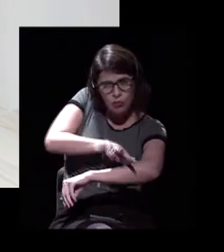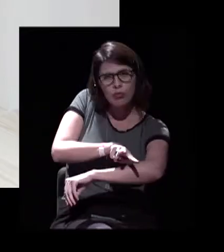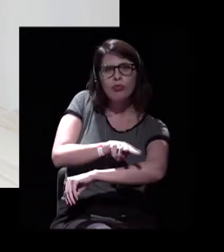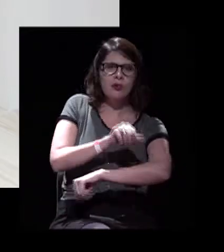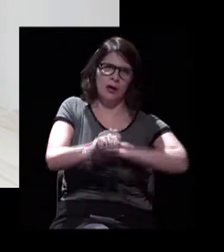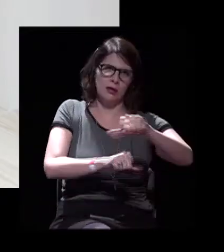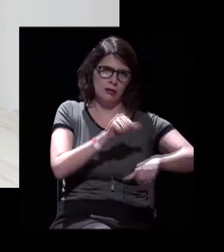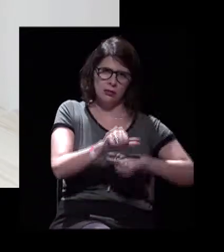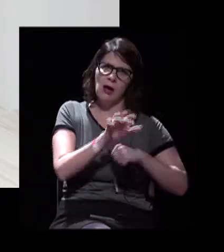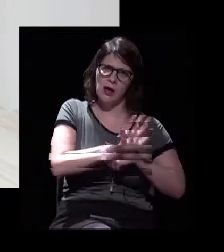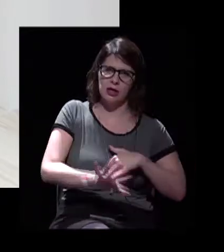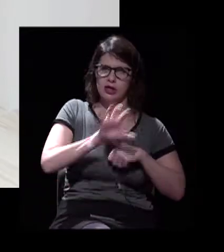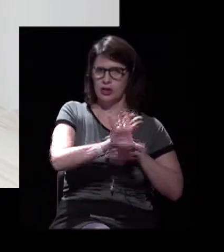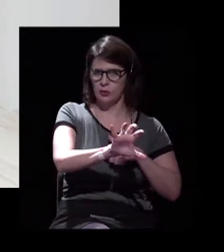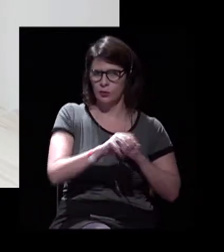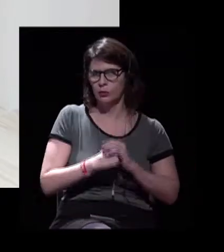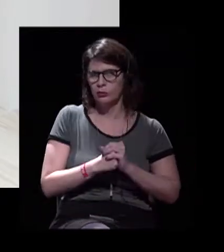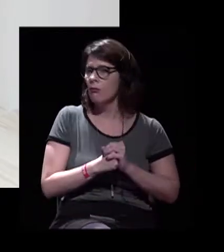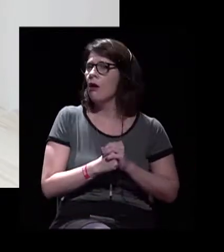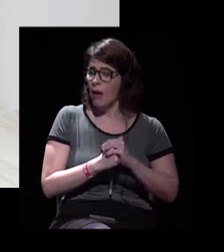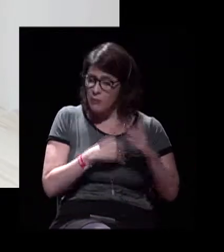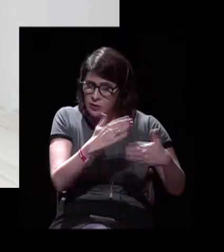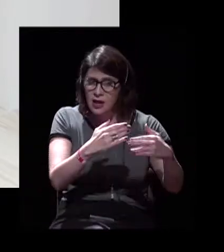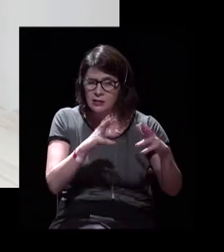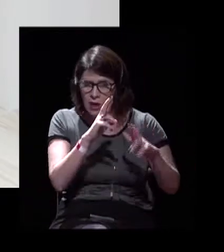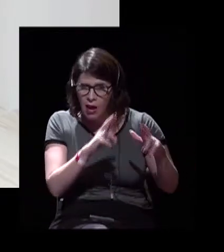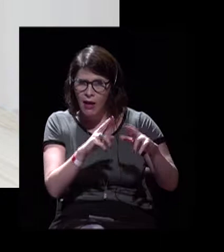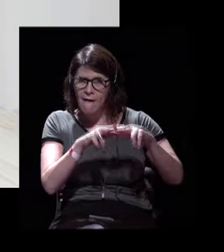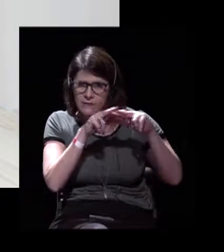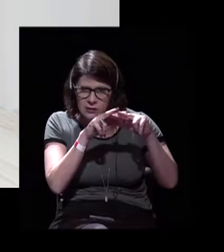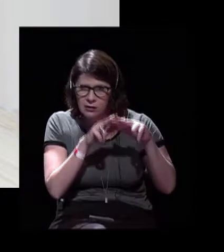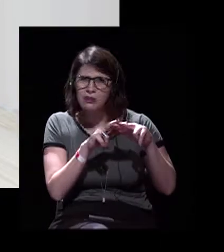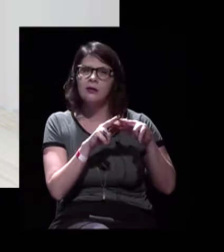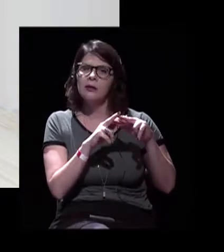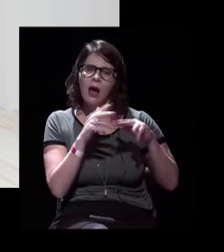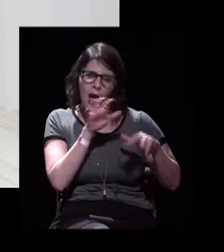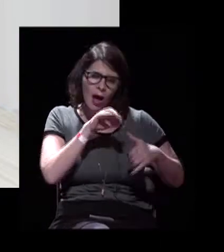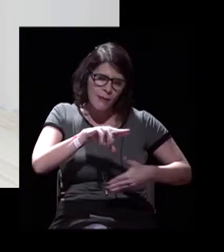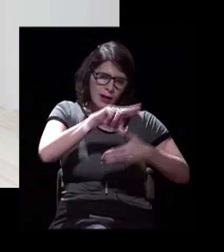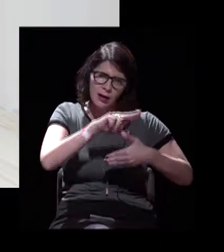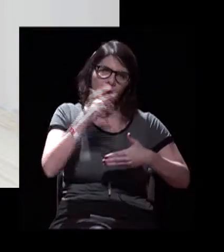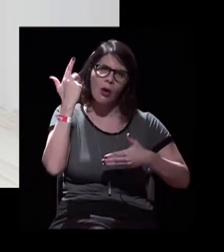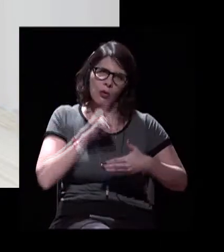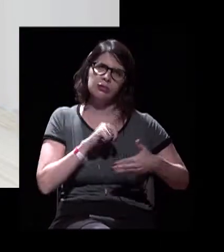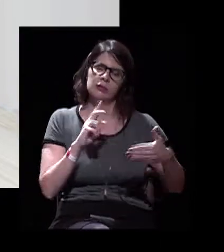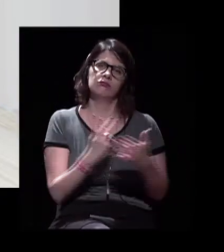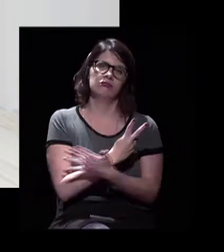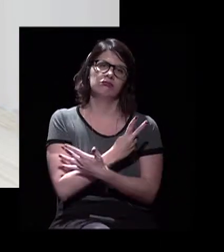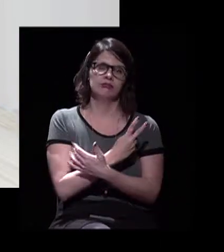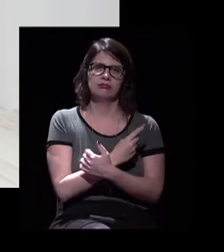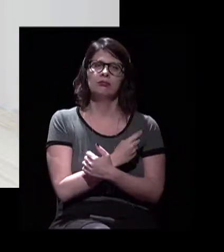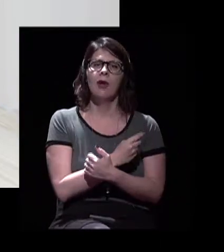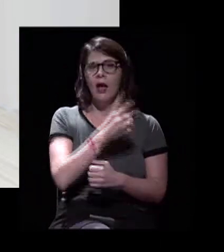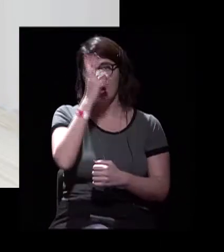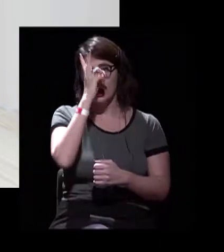the field of Latin American art history during the past 2 decades, which is aimed to dissect the different practices that emerged in the region in